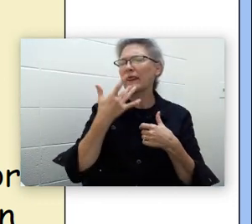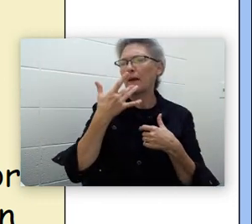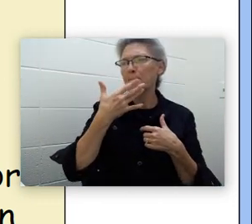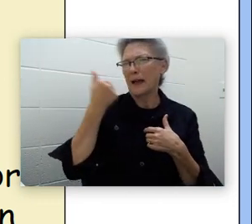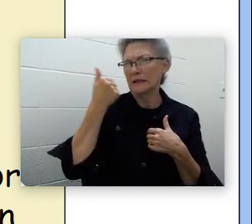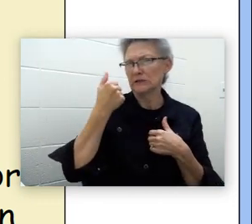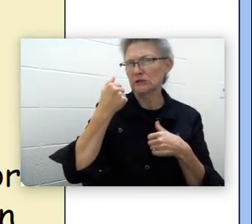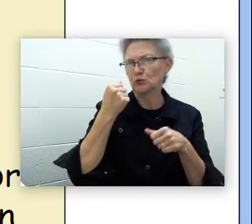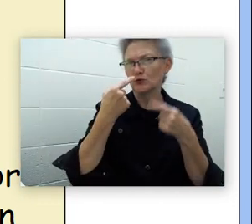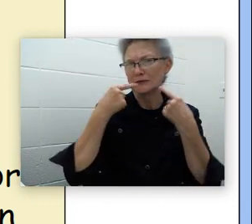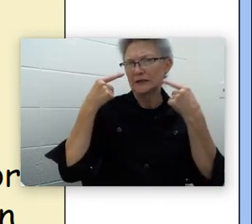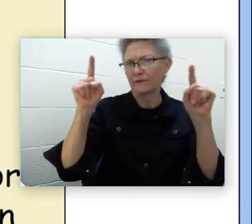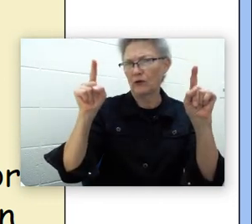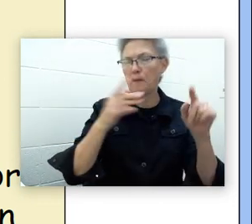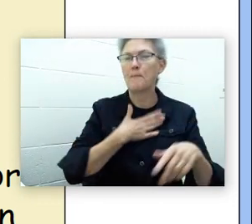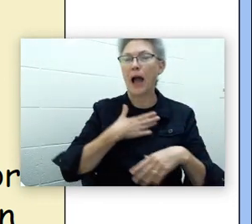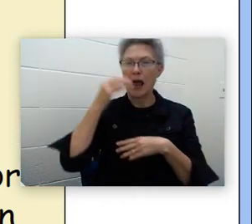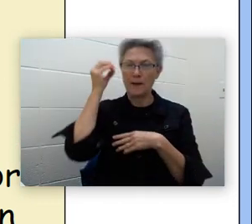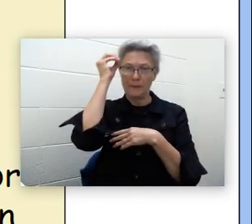opinion.